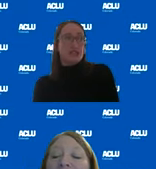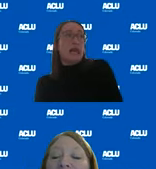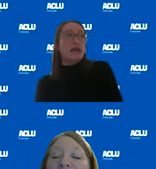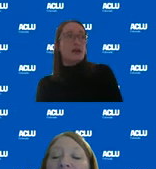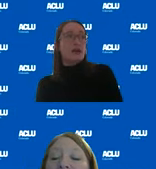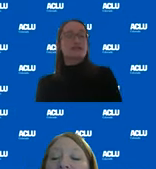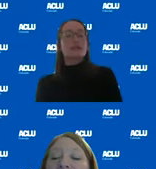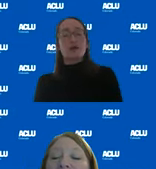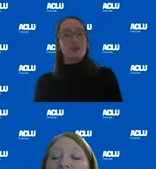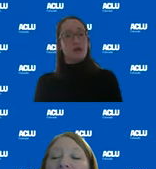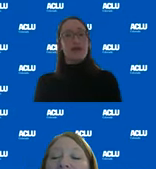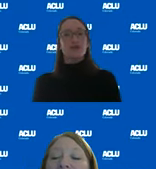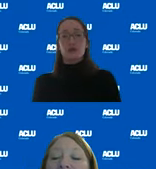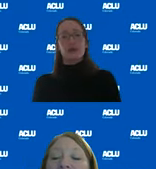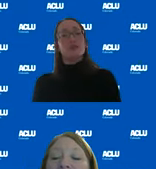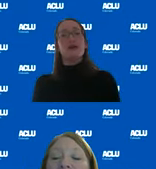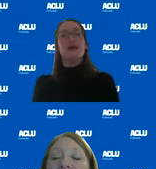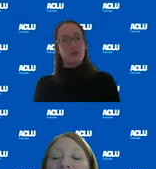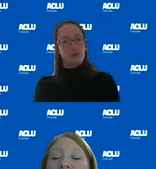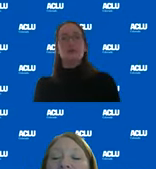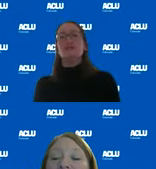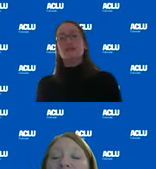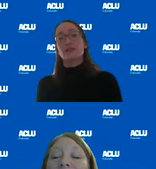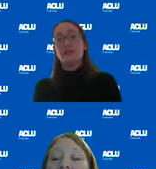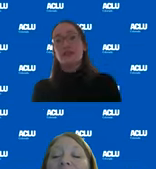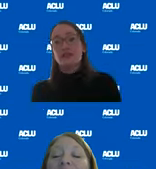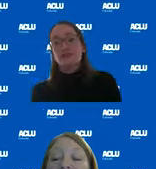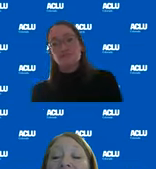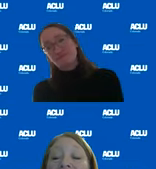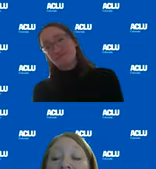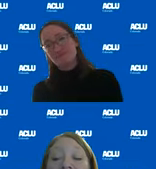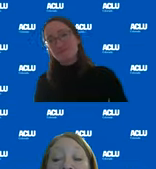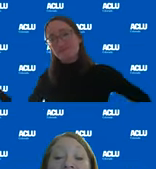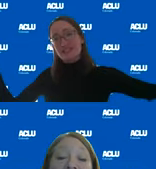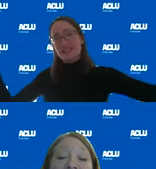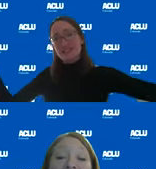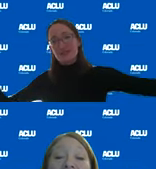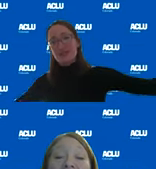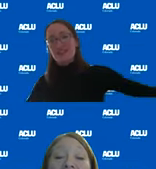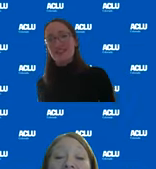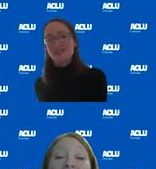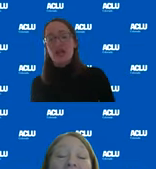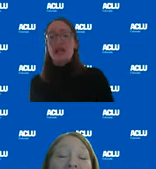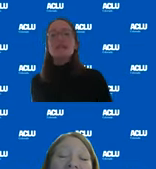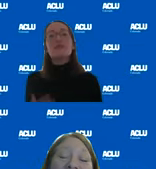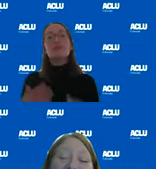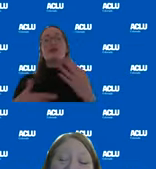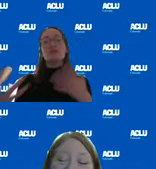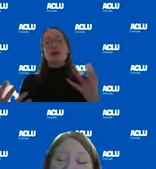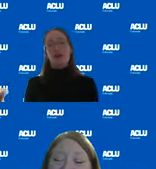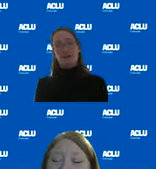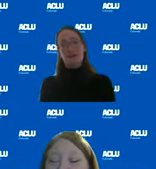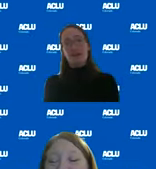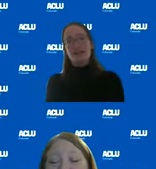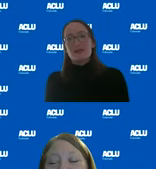accommodations, quite honestly, I would tell people, hey, turn in your ballot. It will be delivered. That's the ACLU way, I think. And it's not really talked